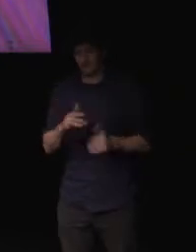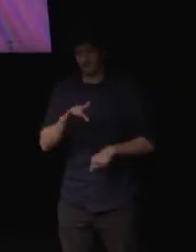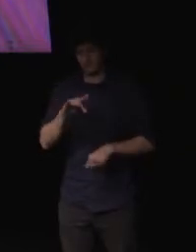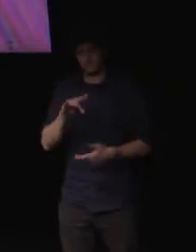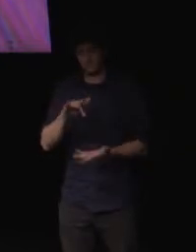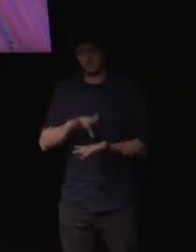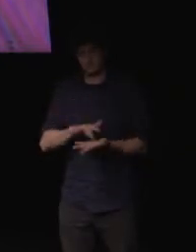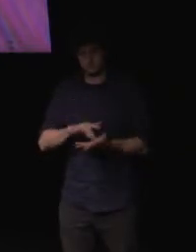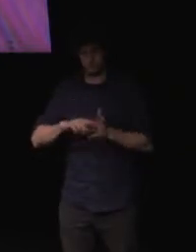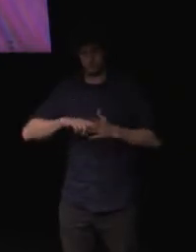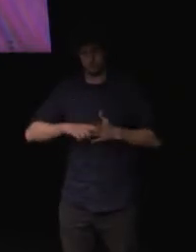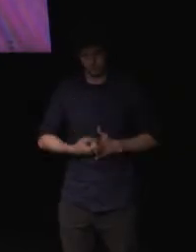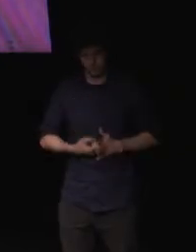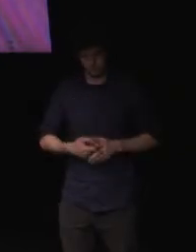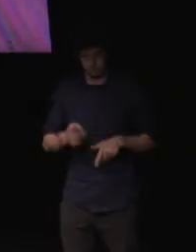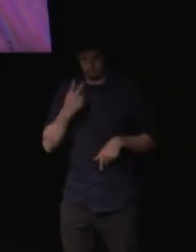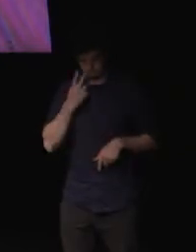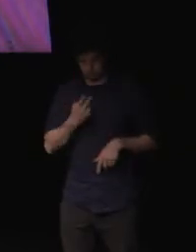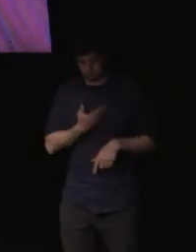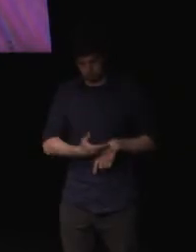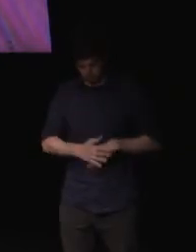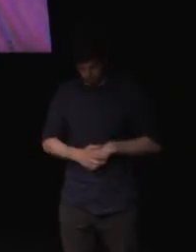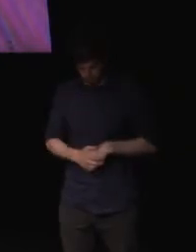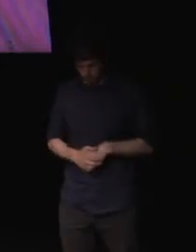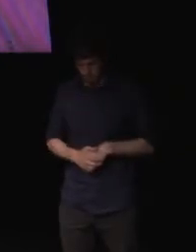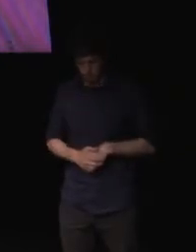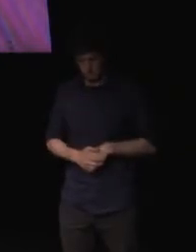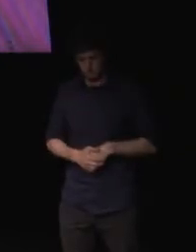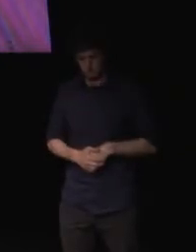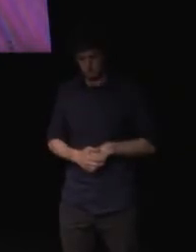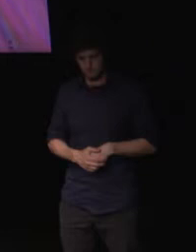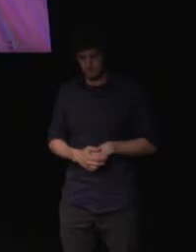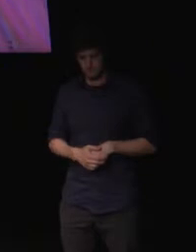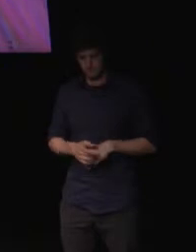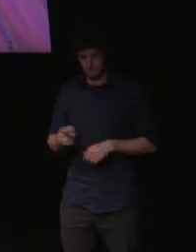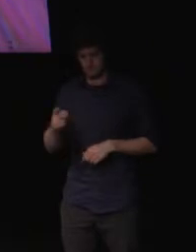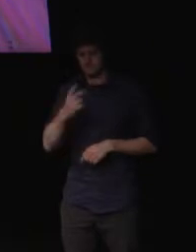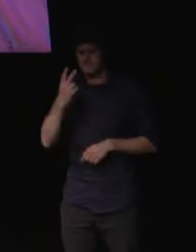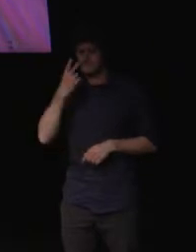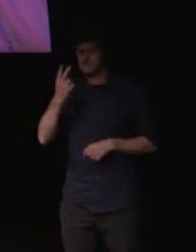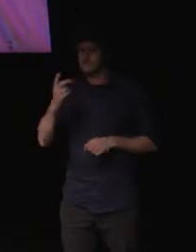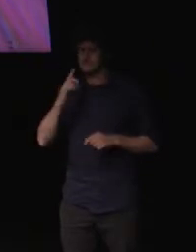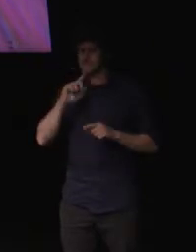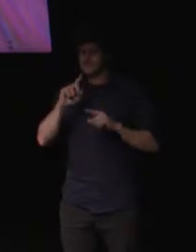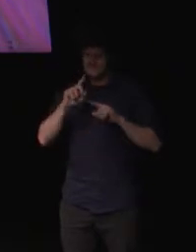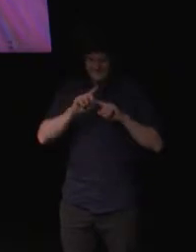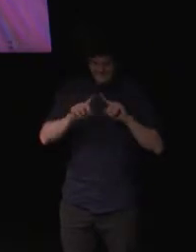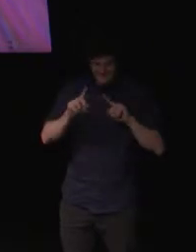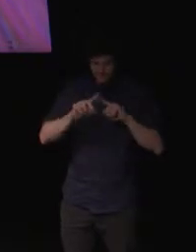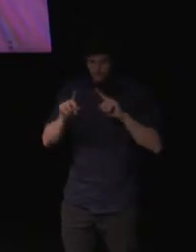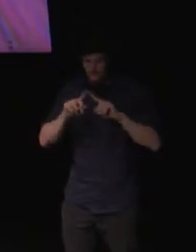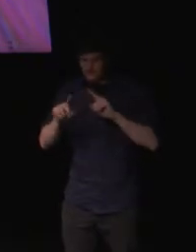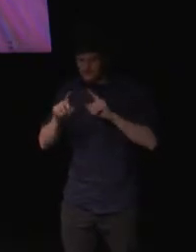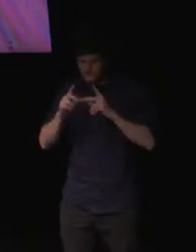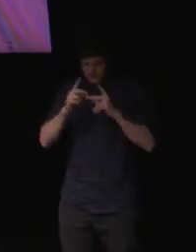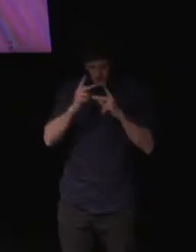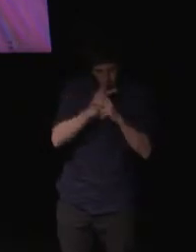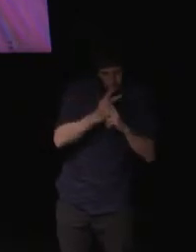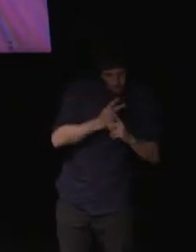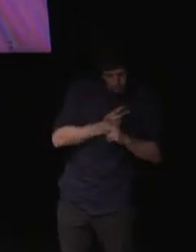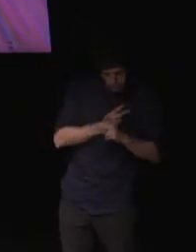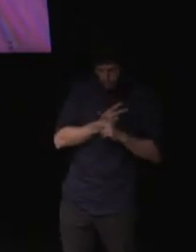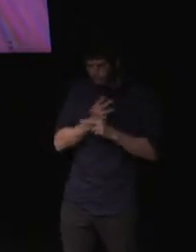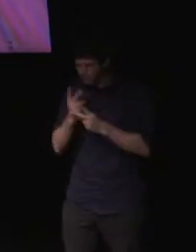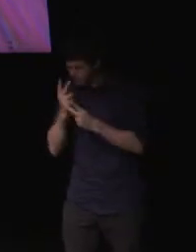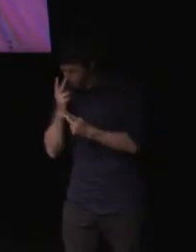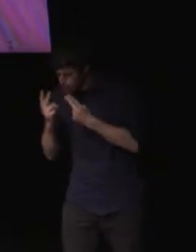and we'll kind of see it. You can see it's going to do like a different computation, visualization, different exercises